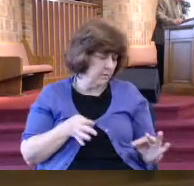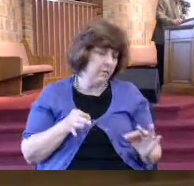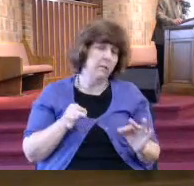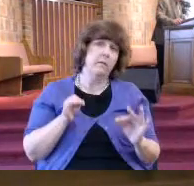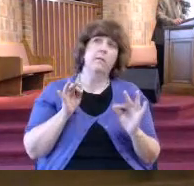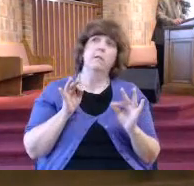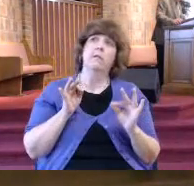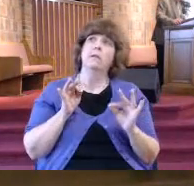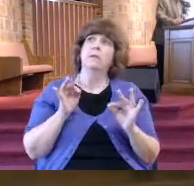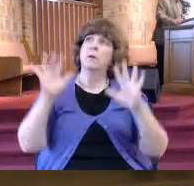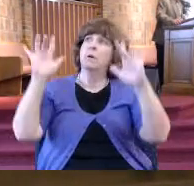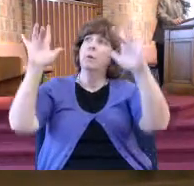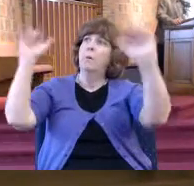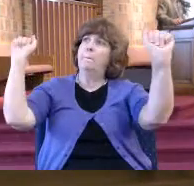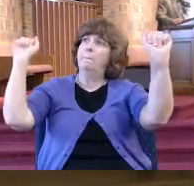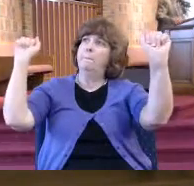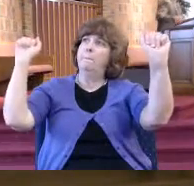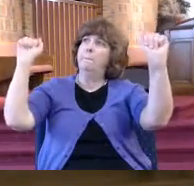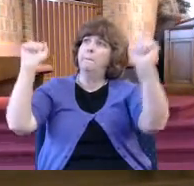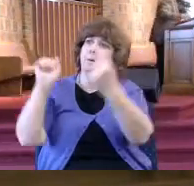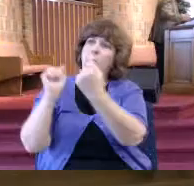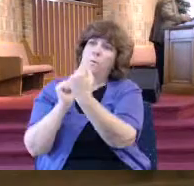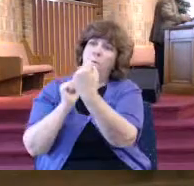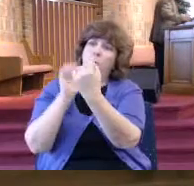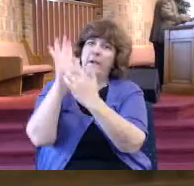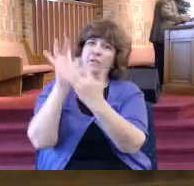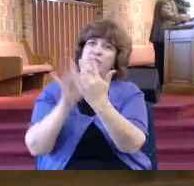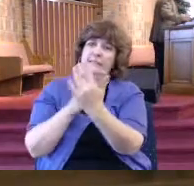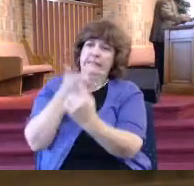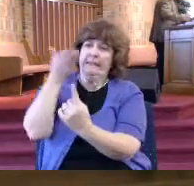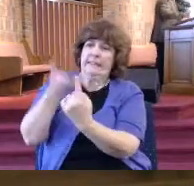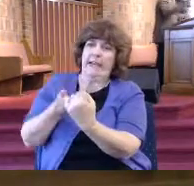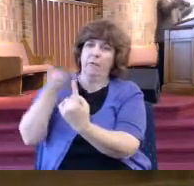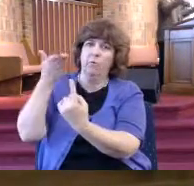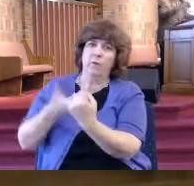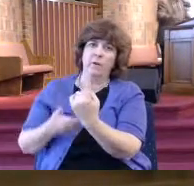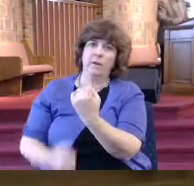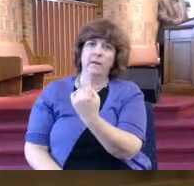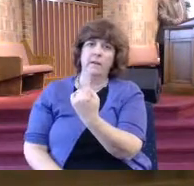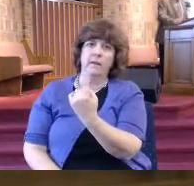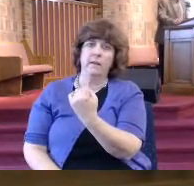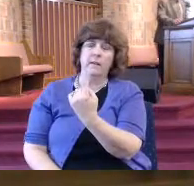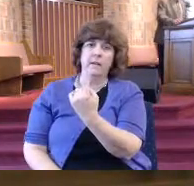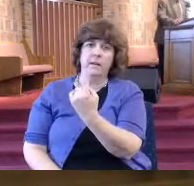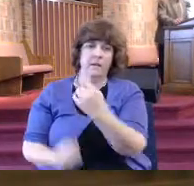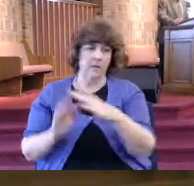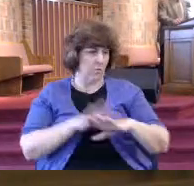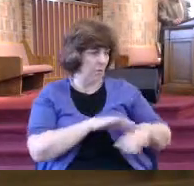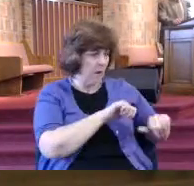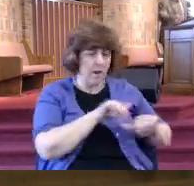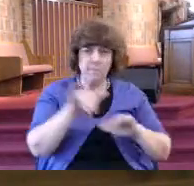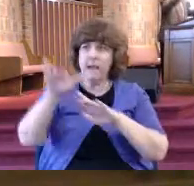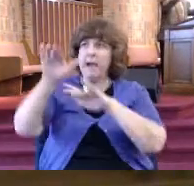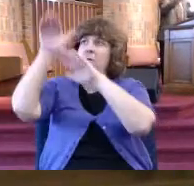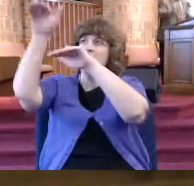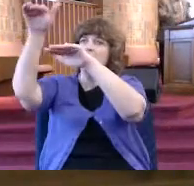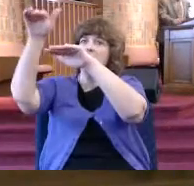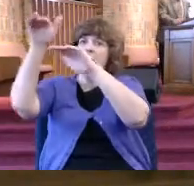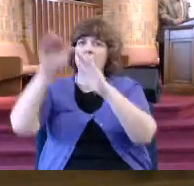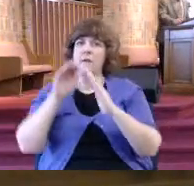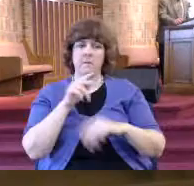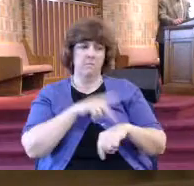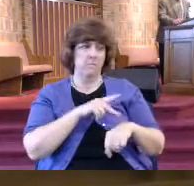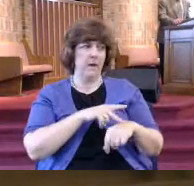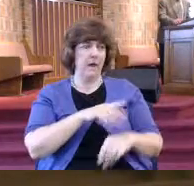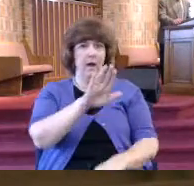they saw no one but Jesus only. Here they are on this mountain. Peter says, "We're going to put Jesus